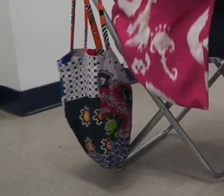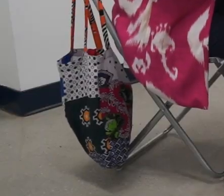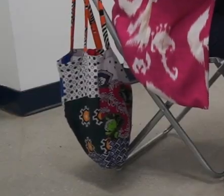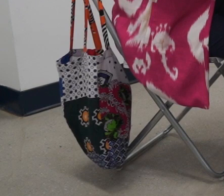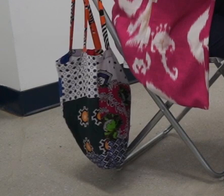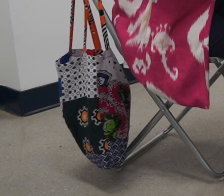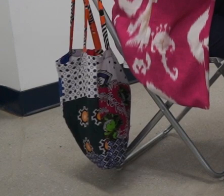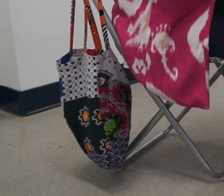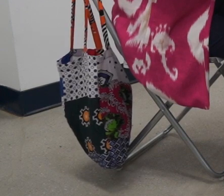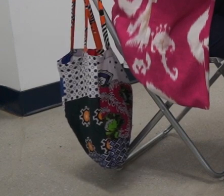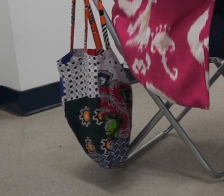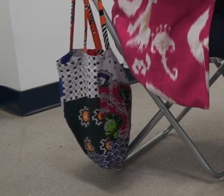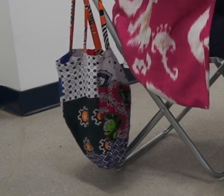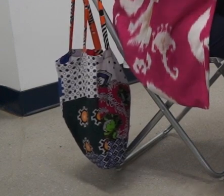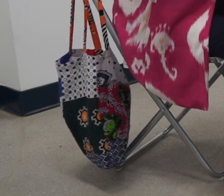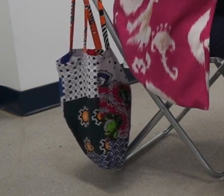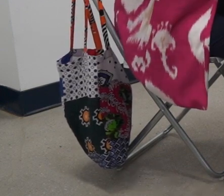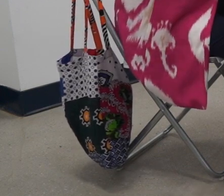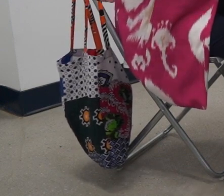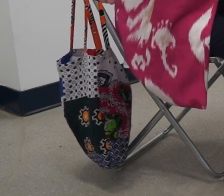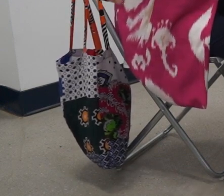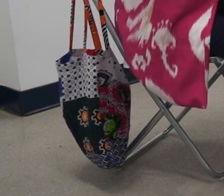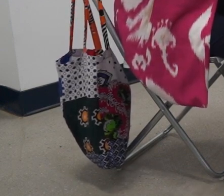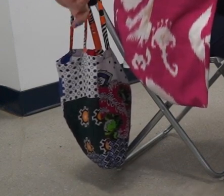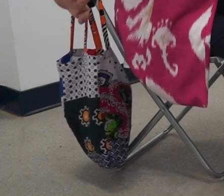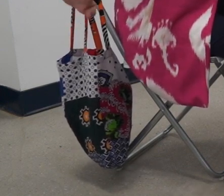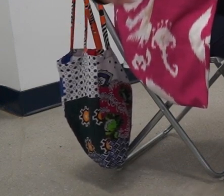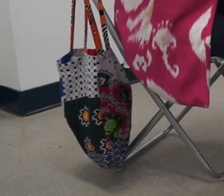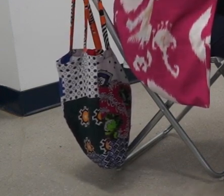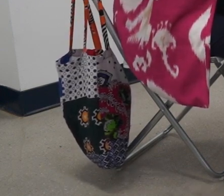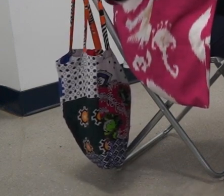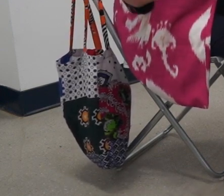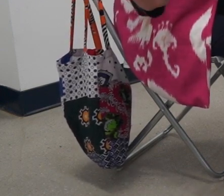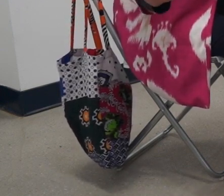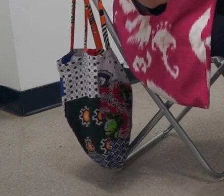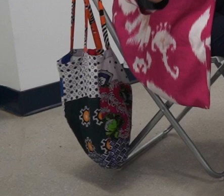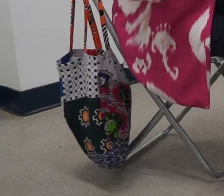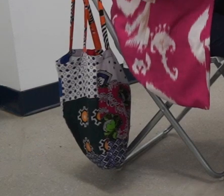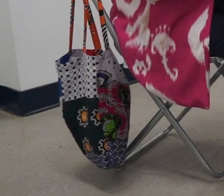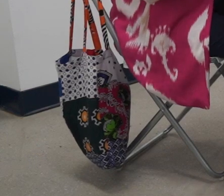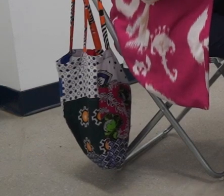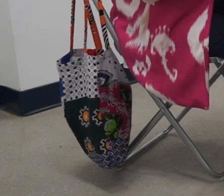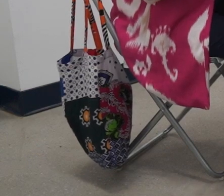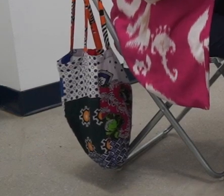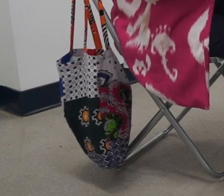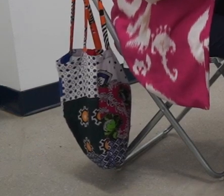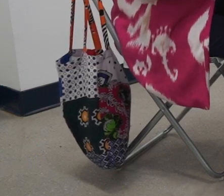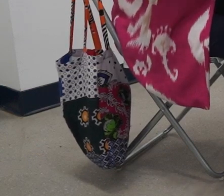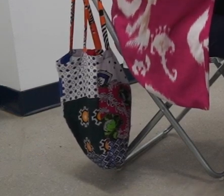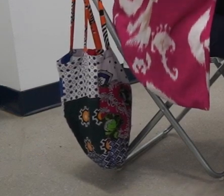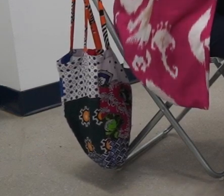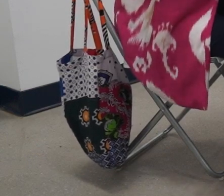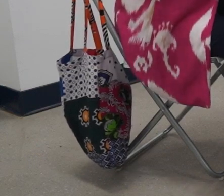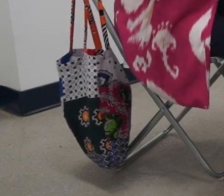preserve? And what do we just give up, right, and release, because it's just not that important? And what is it that